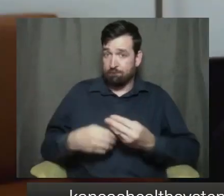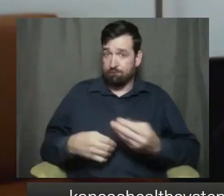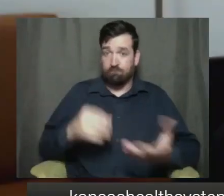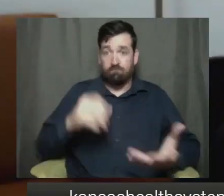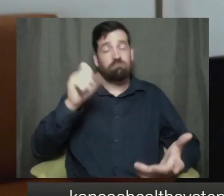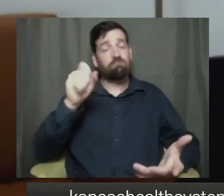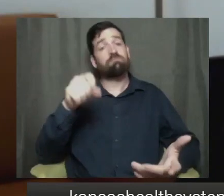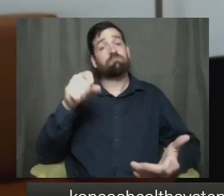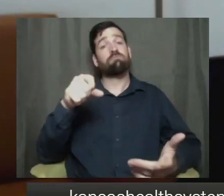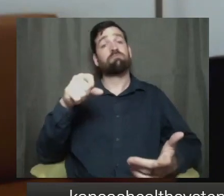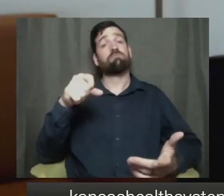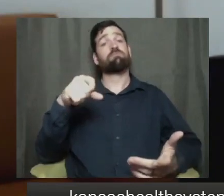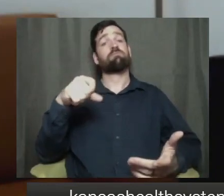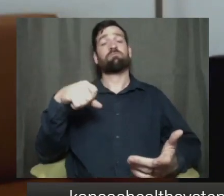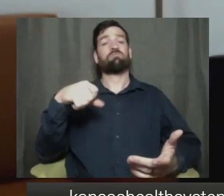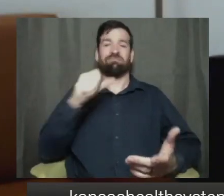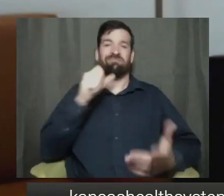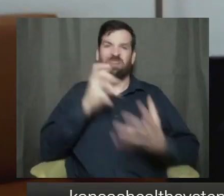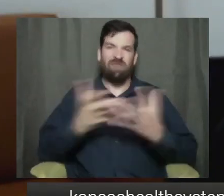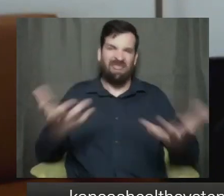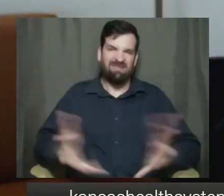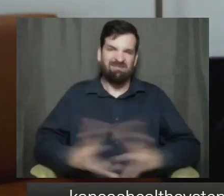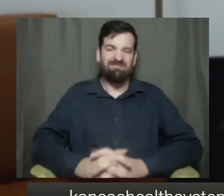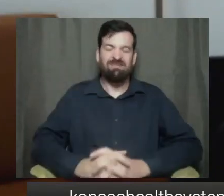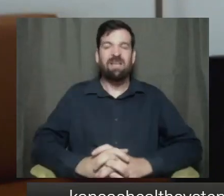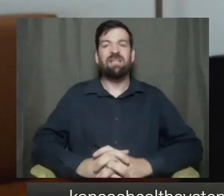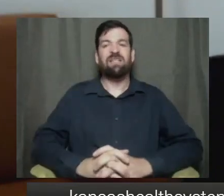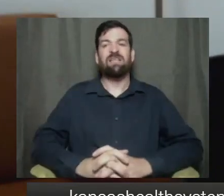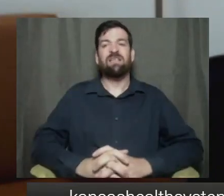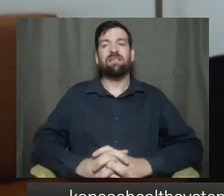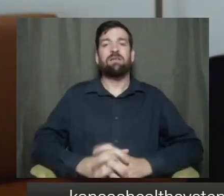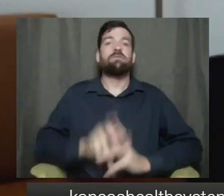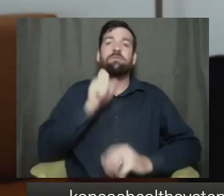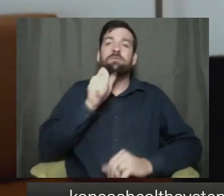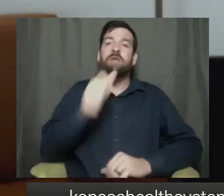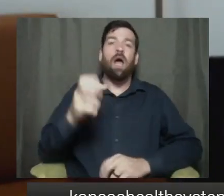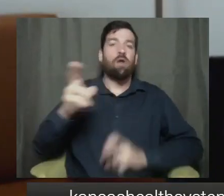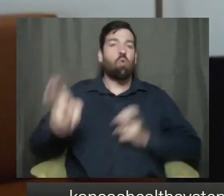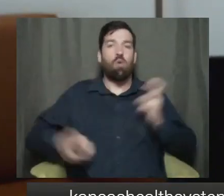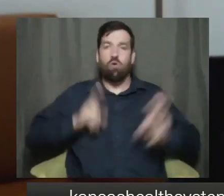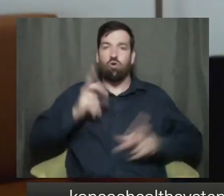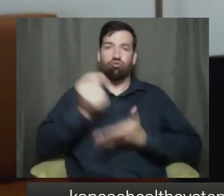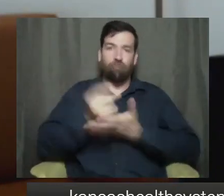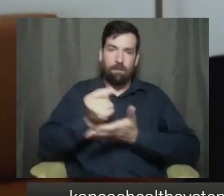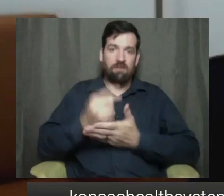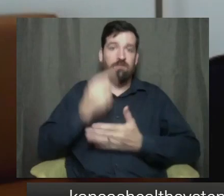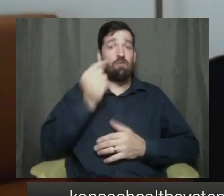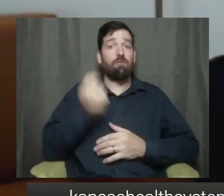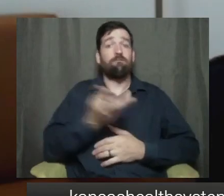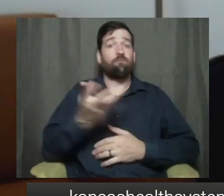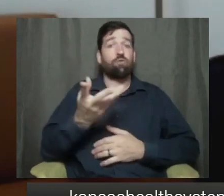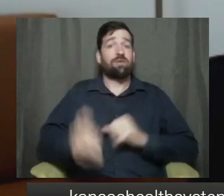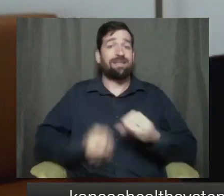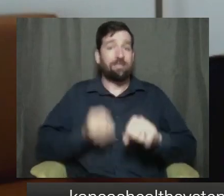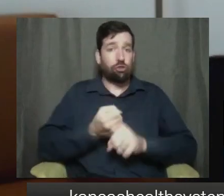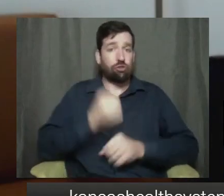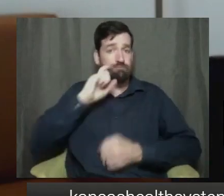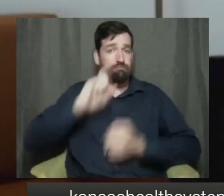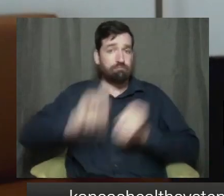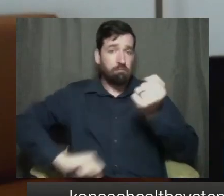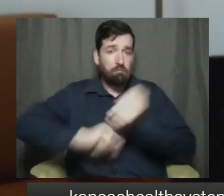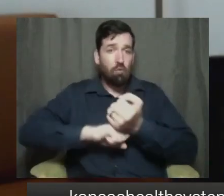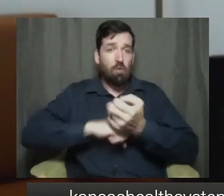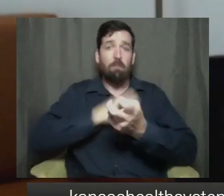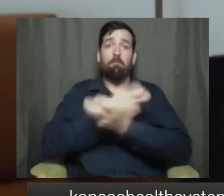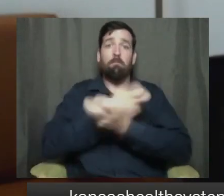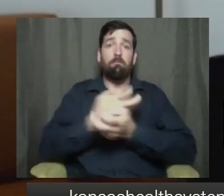Ryan? Not much really. Just, we have non-hormonal treatments that we can use for a few years to support bone health and try to